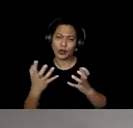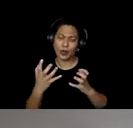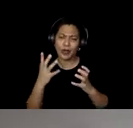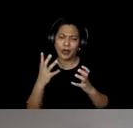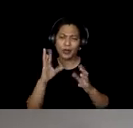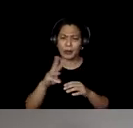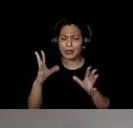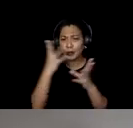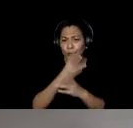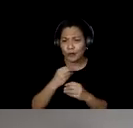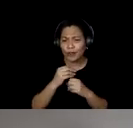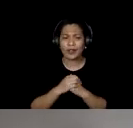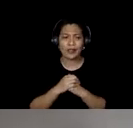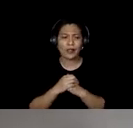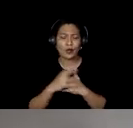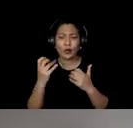trying to showcase